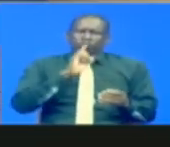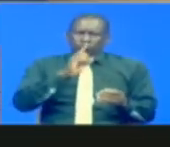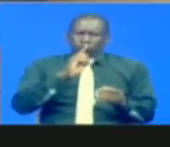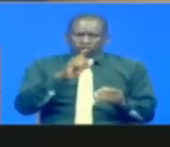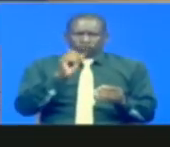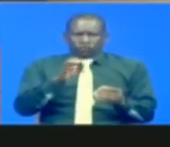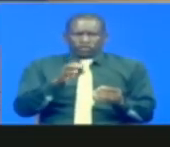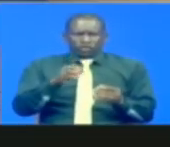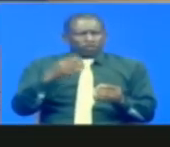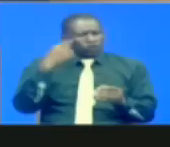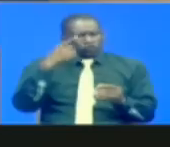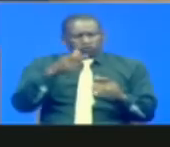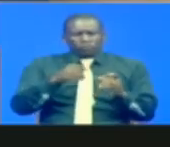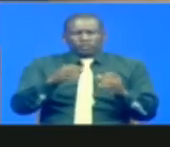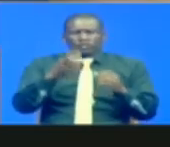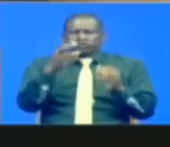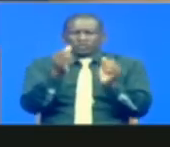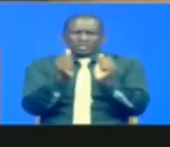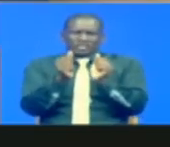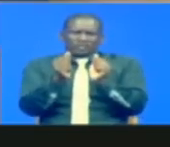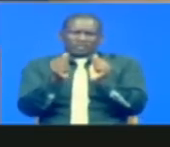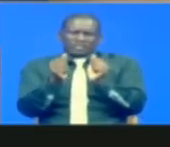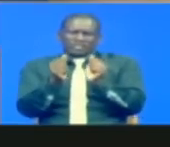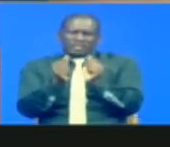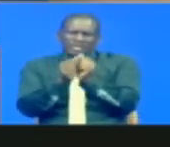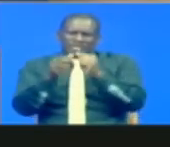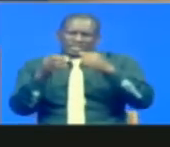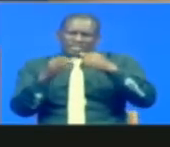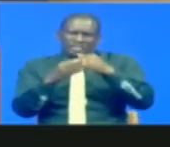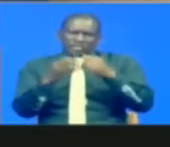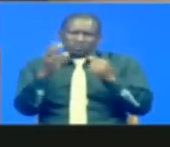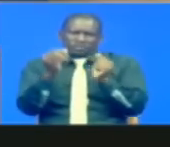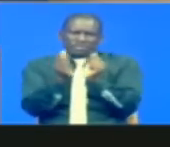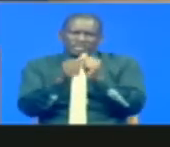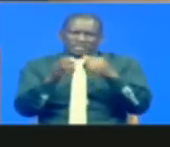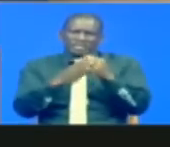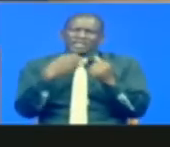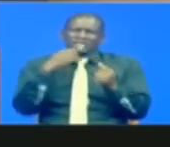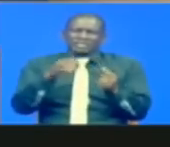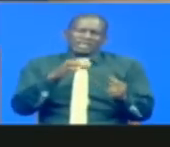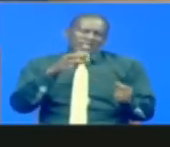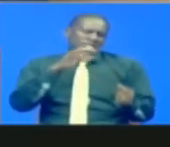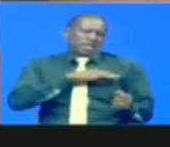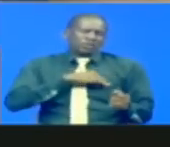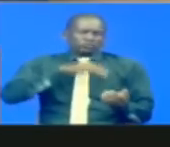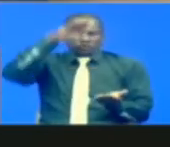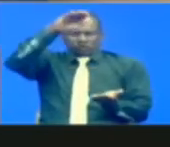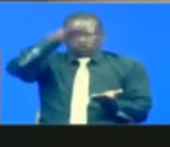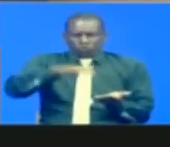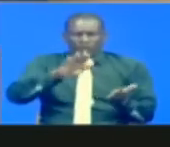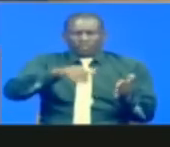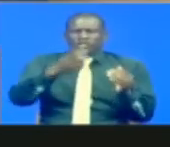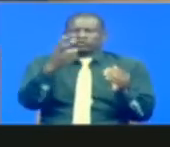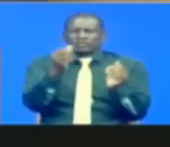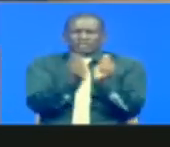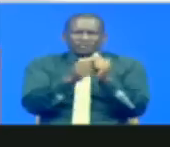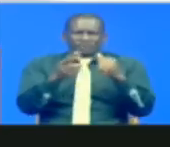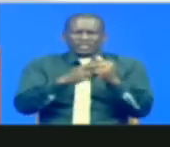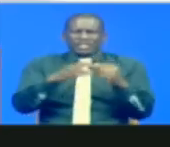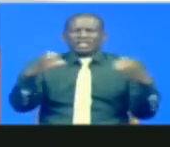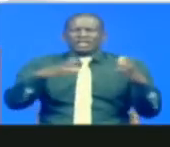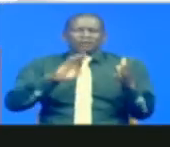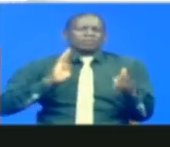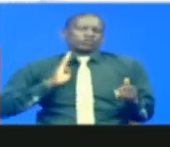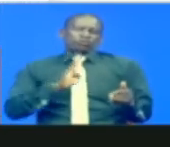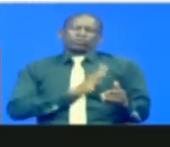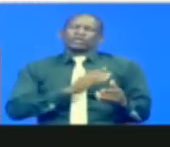expecting earnings for the period to be at least 25% lower than they were in the period to December 2017. The company's board has attributed